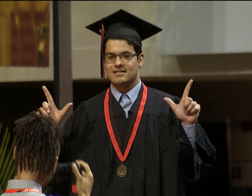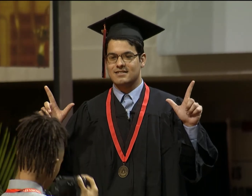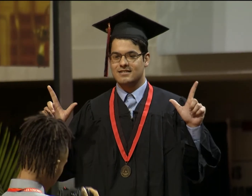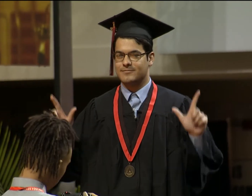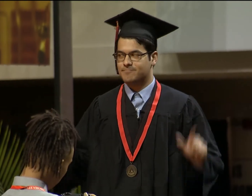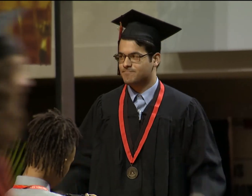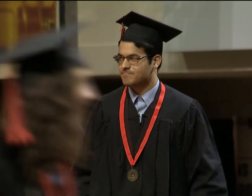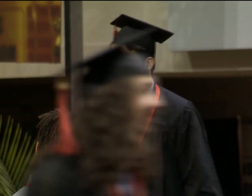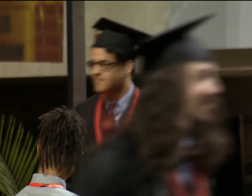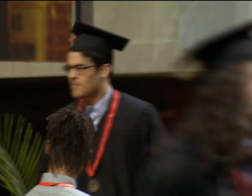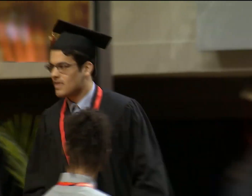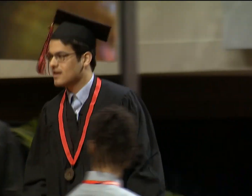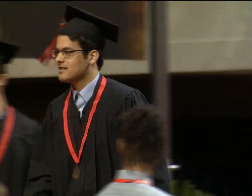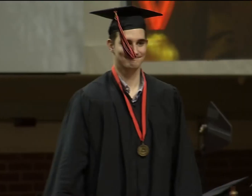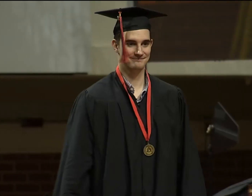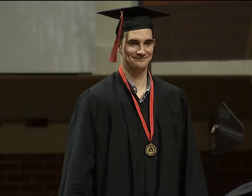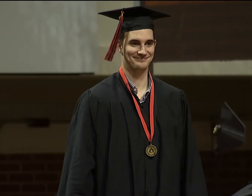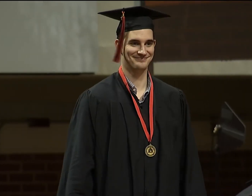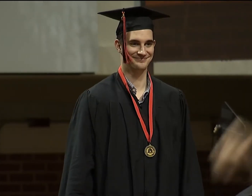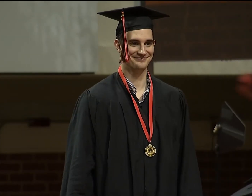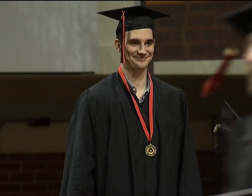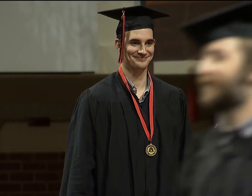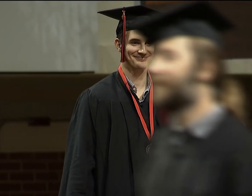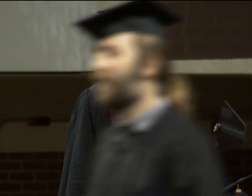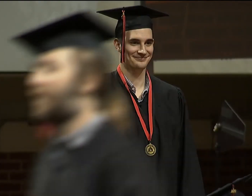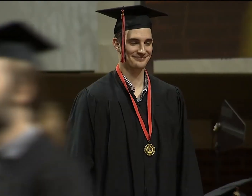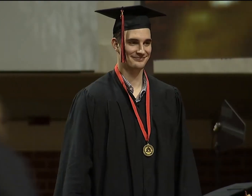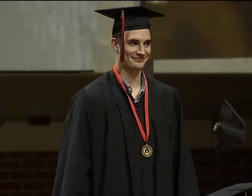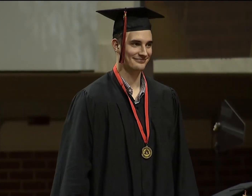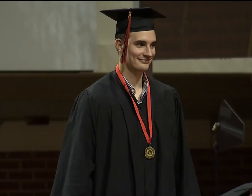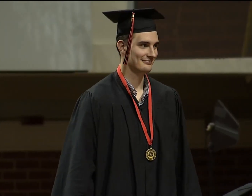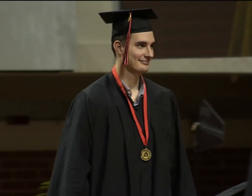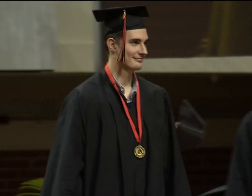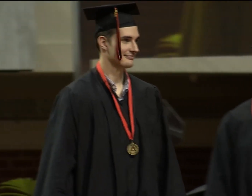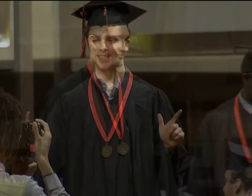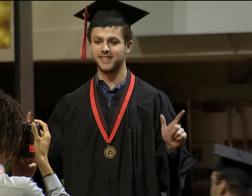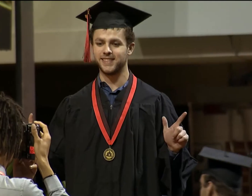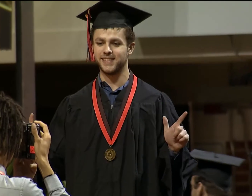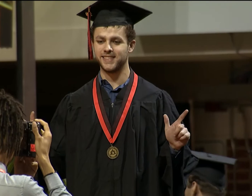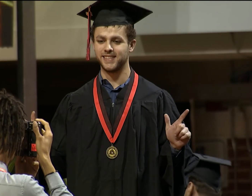Austin Ray Justin. Matthew Moran.